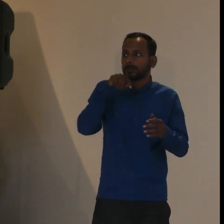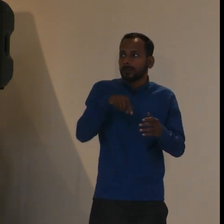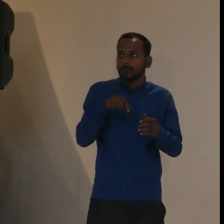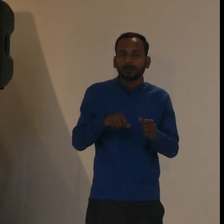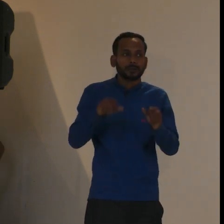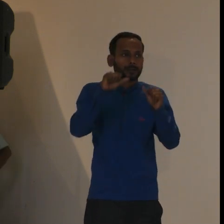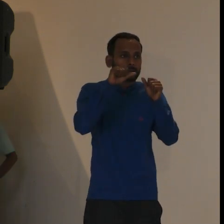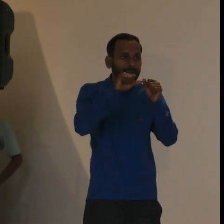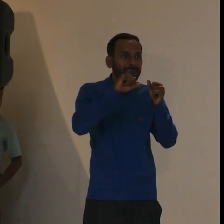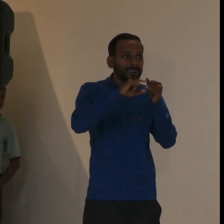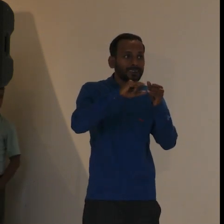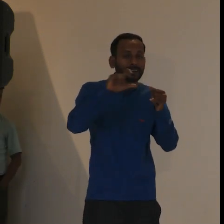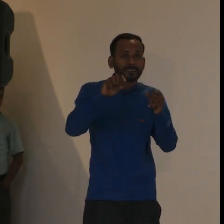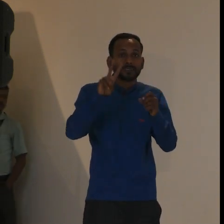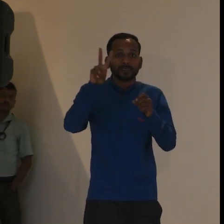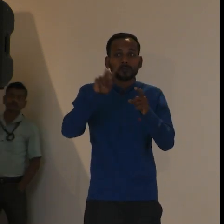Bhatia project coordinators.